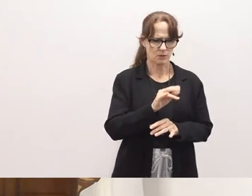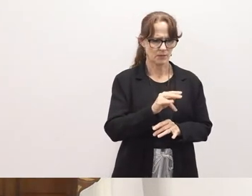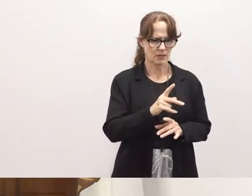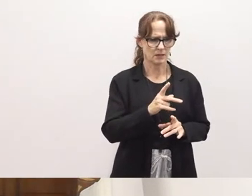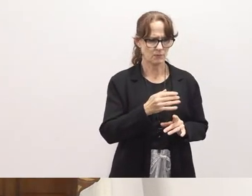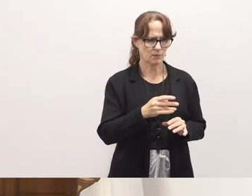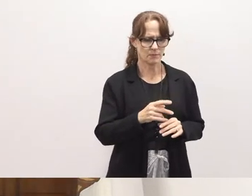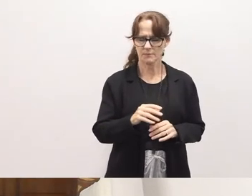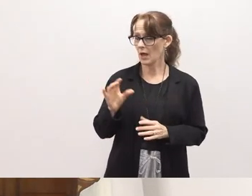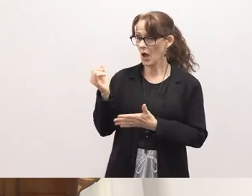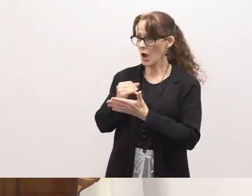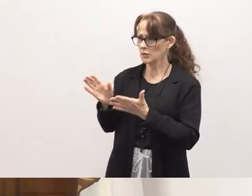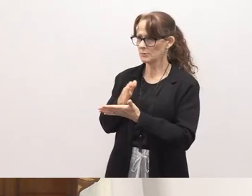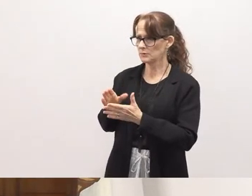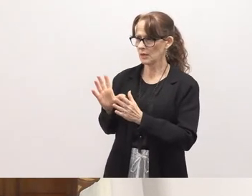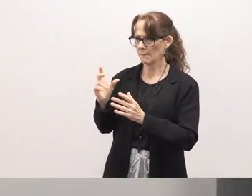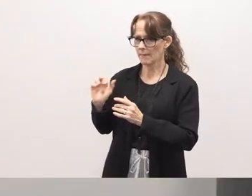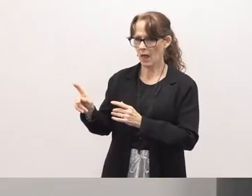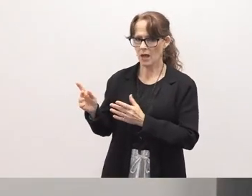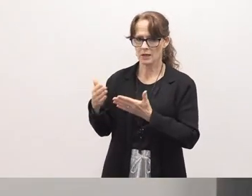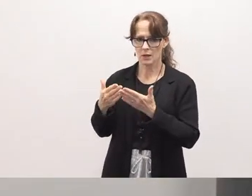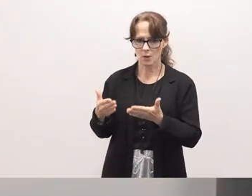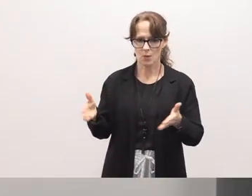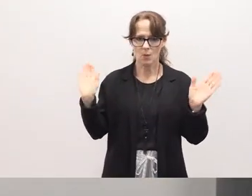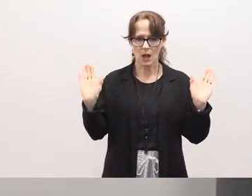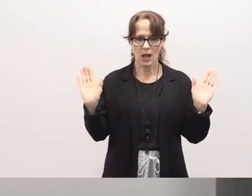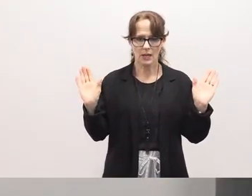music block grant has a very wide